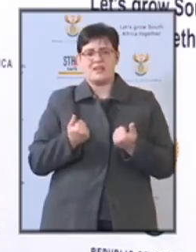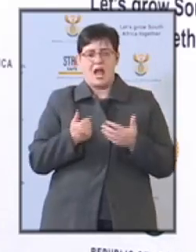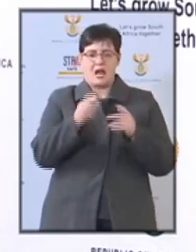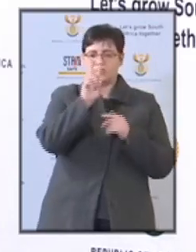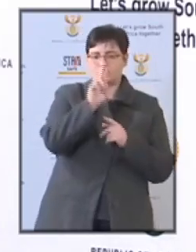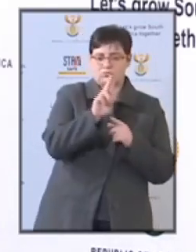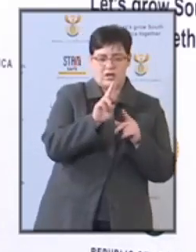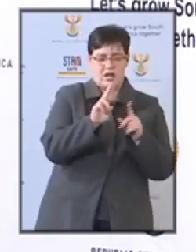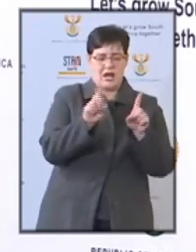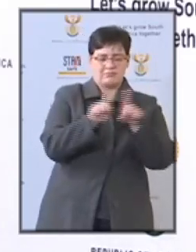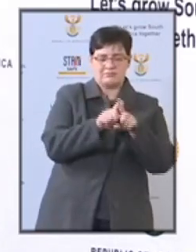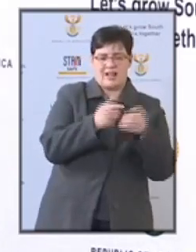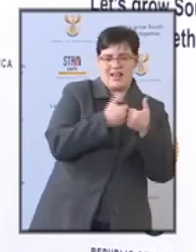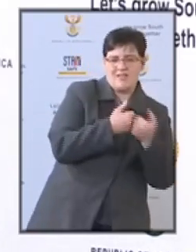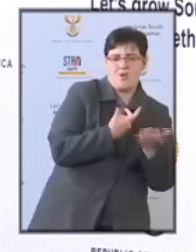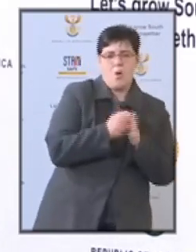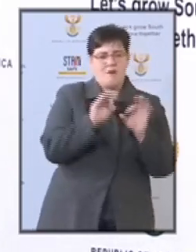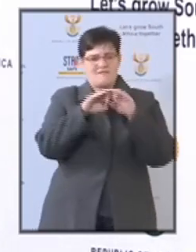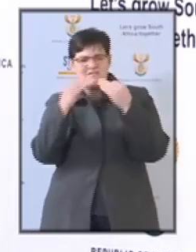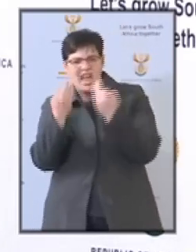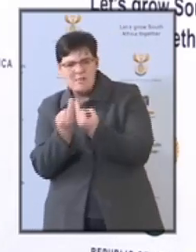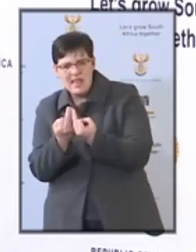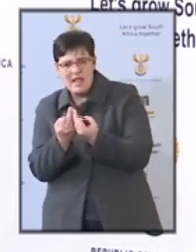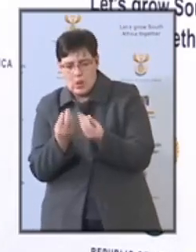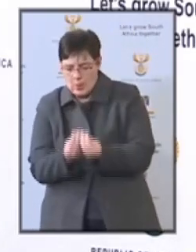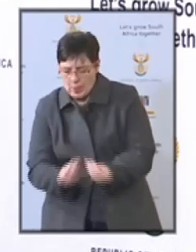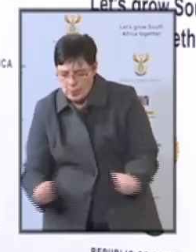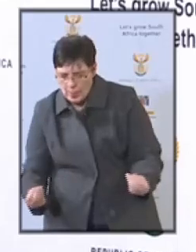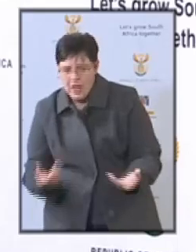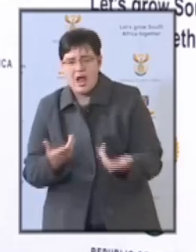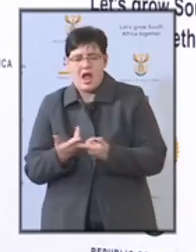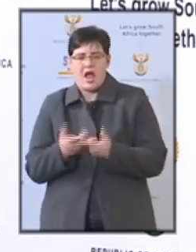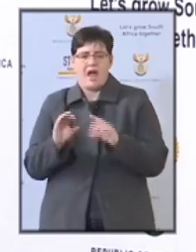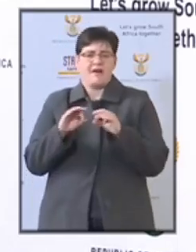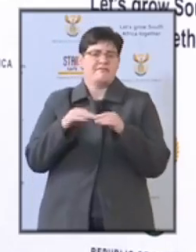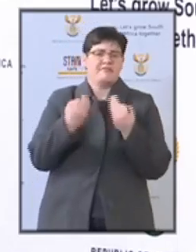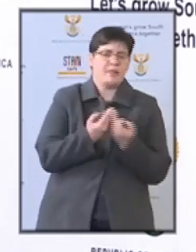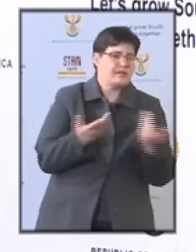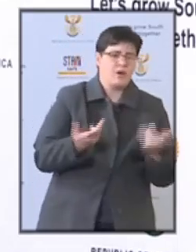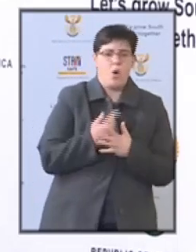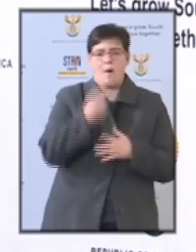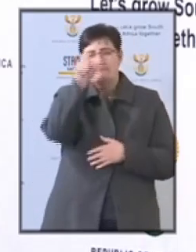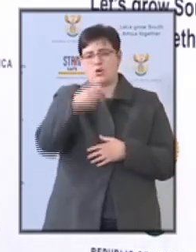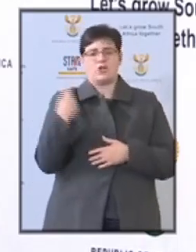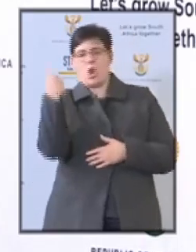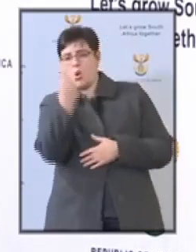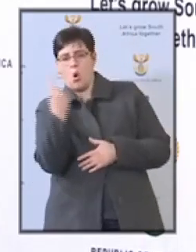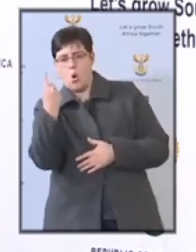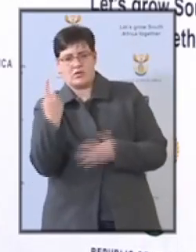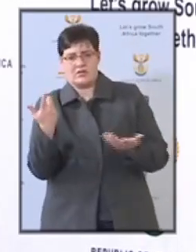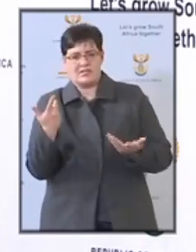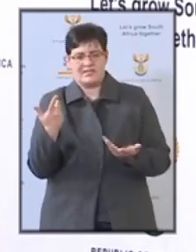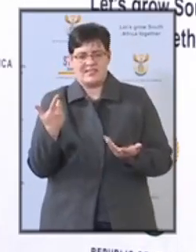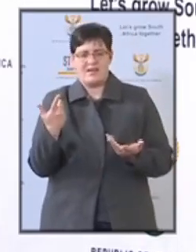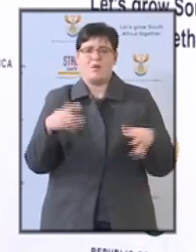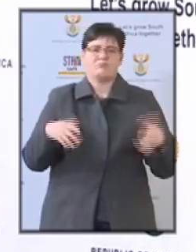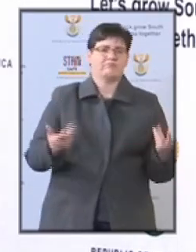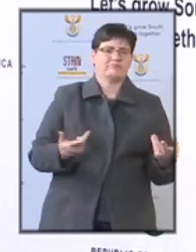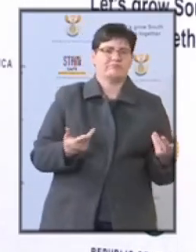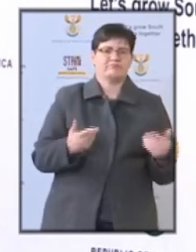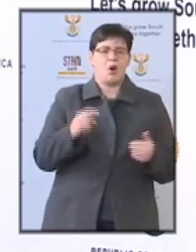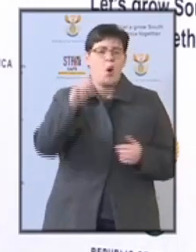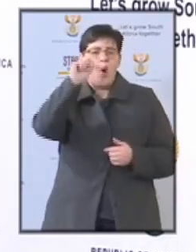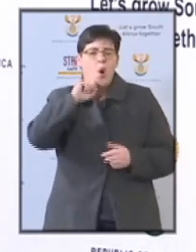couples, we can talk to families with small children, we can talk to singles, we can talk to